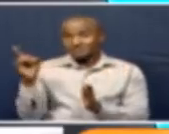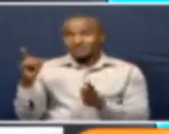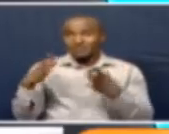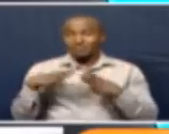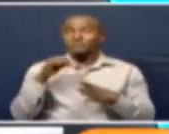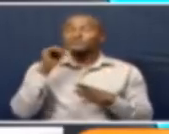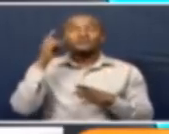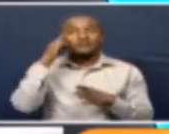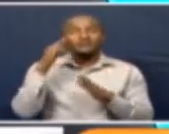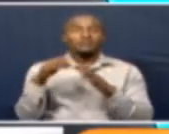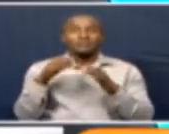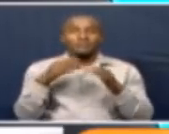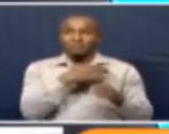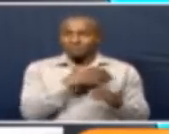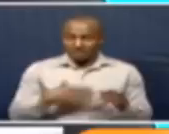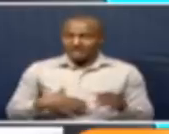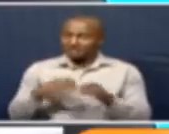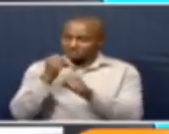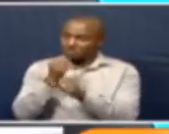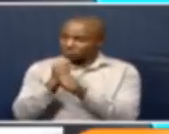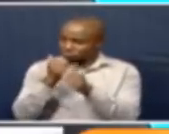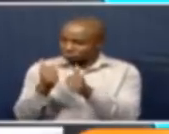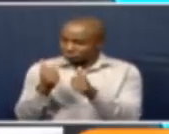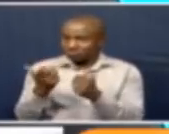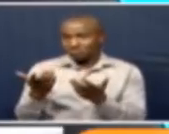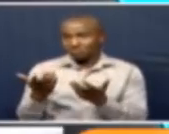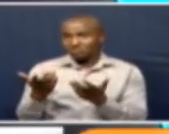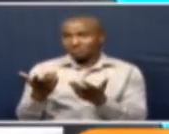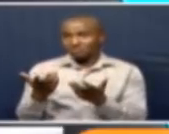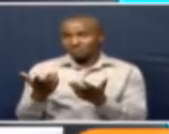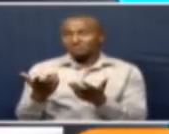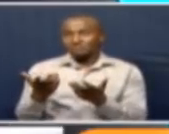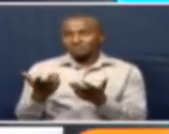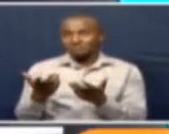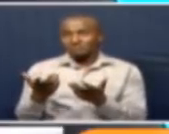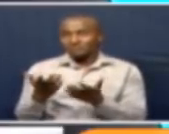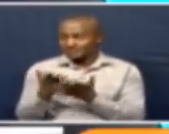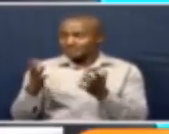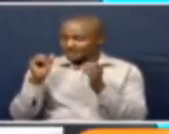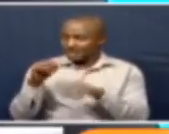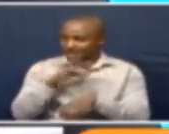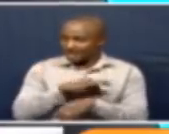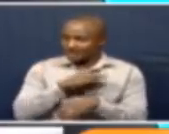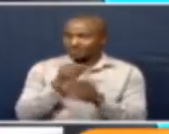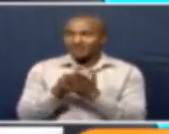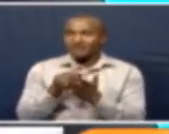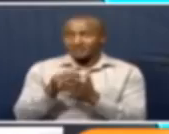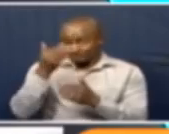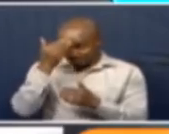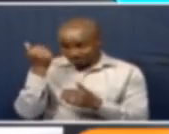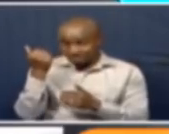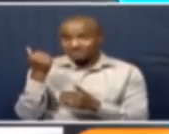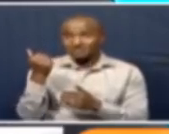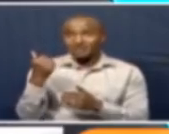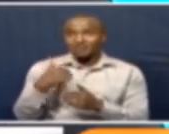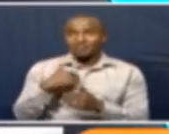think modeling can be a career or it's something that you do, that is something that can earn you money. Because I am a